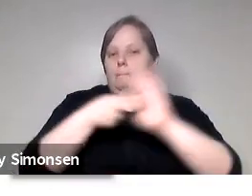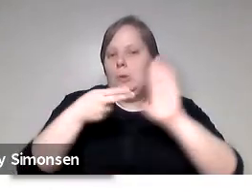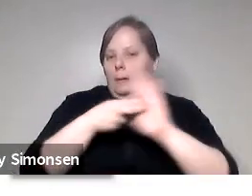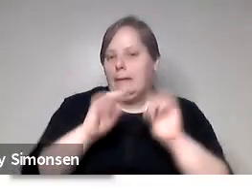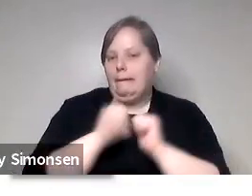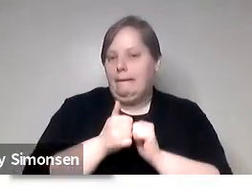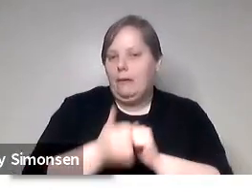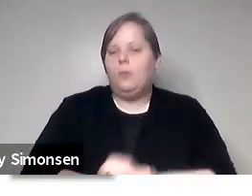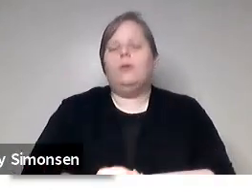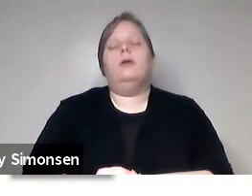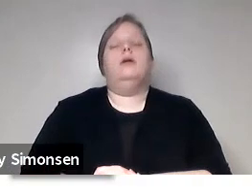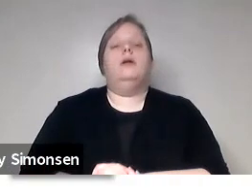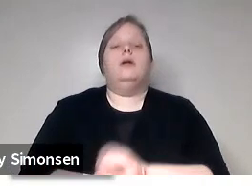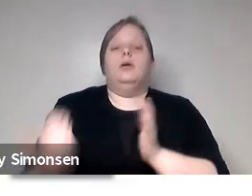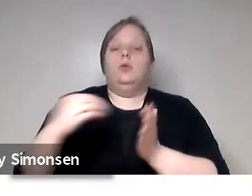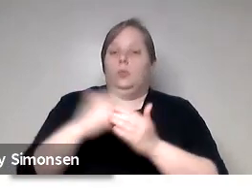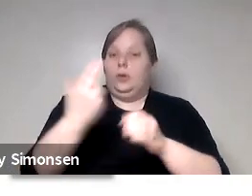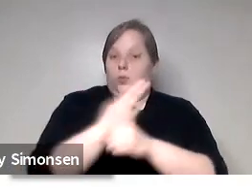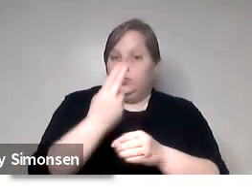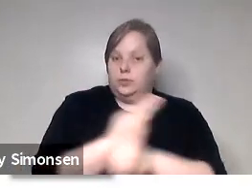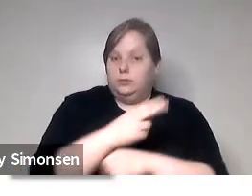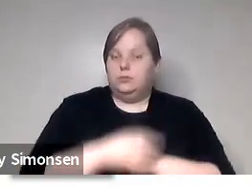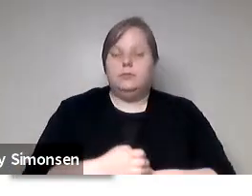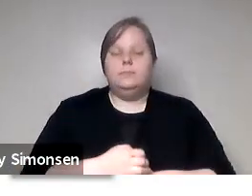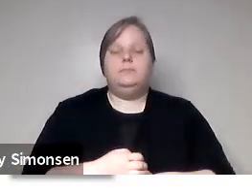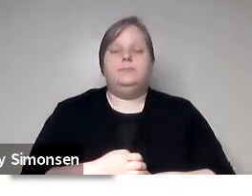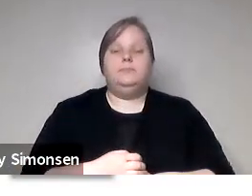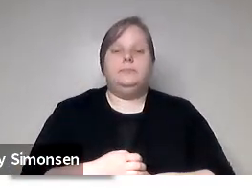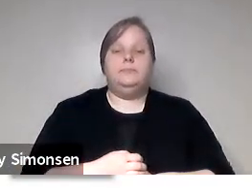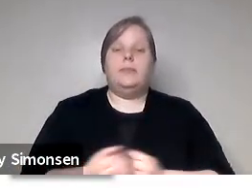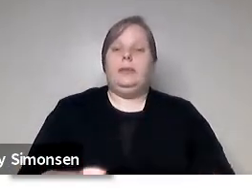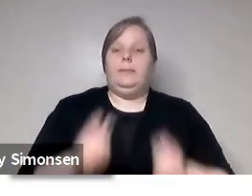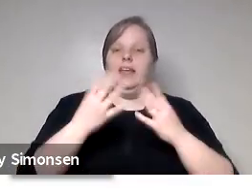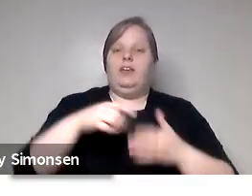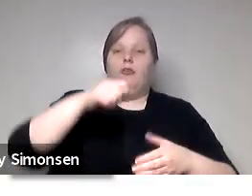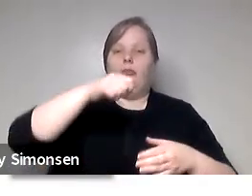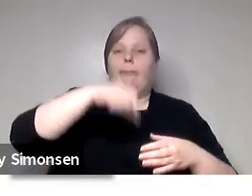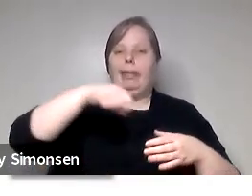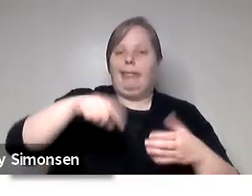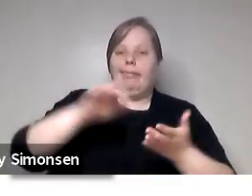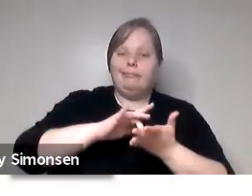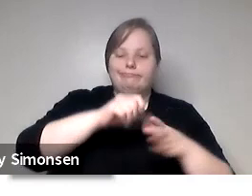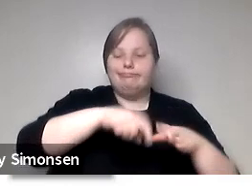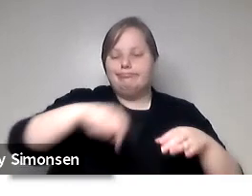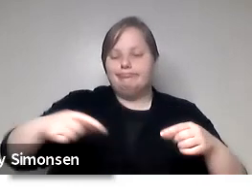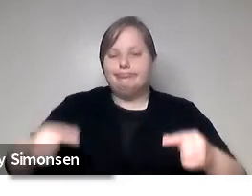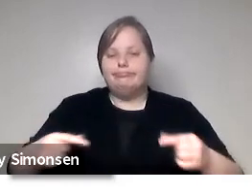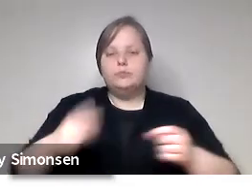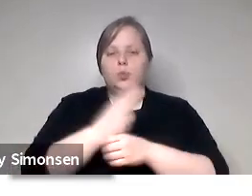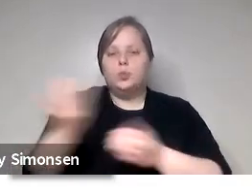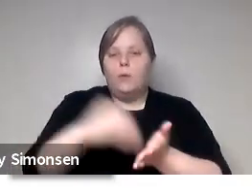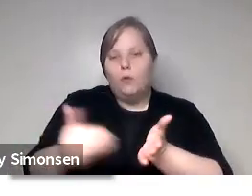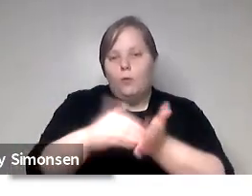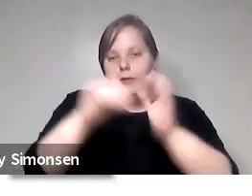medications. Reusable, a lot of pill containers are reusable. Very often they